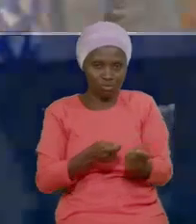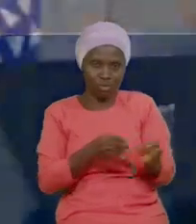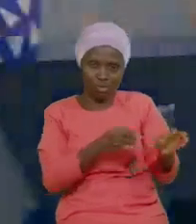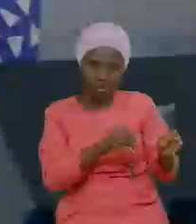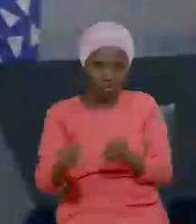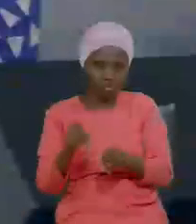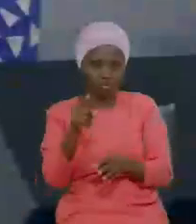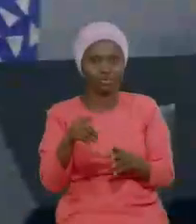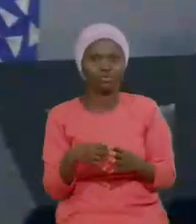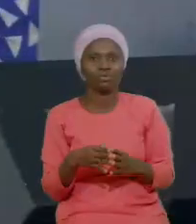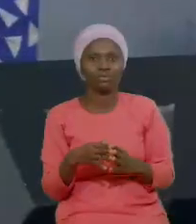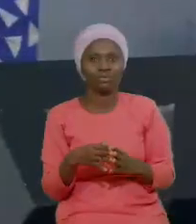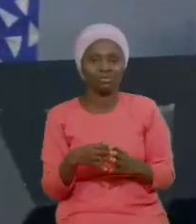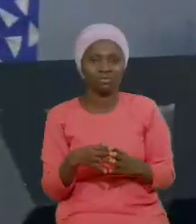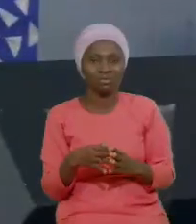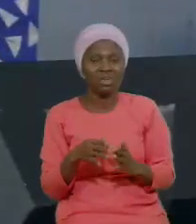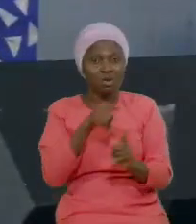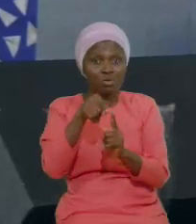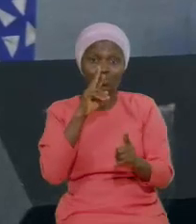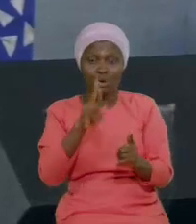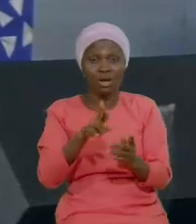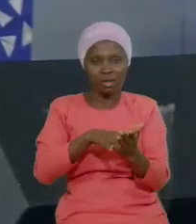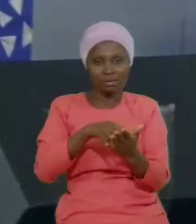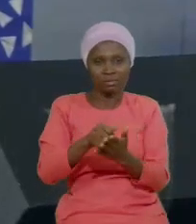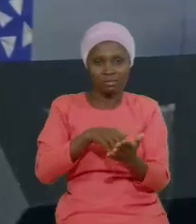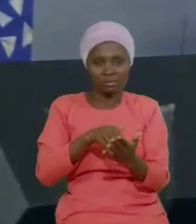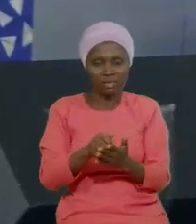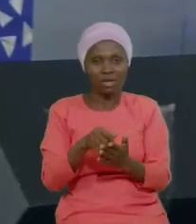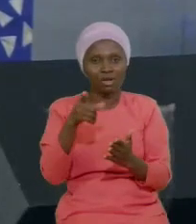even when you are tired, I will do one stretch